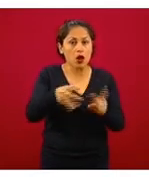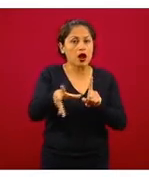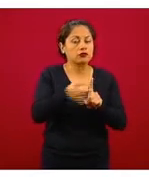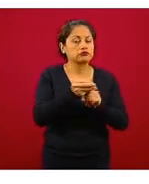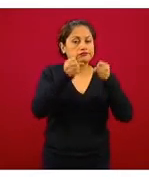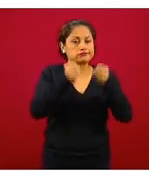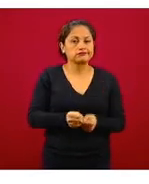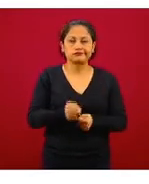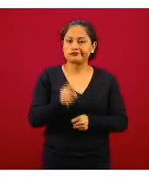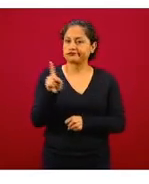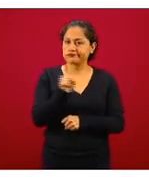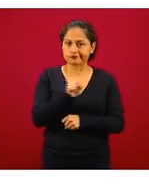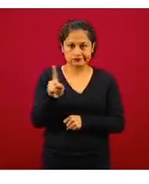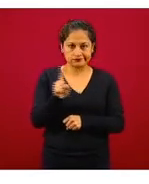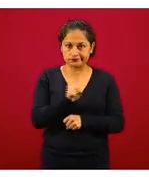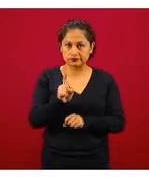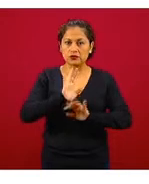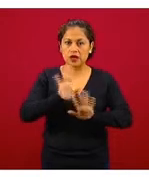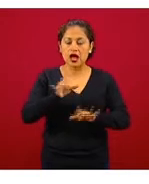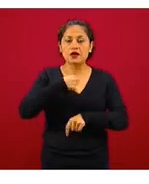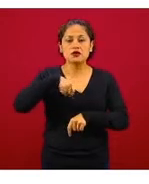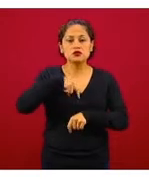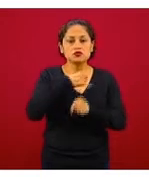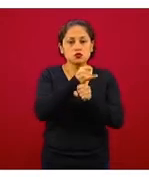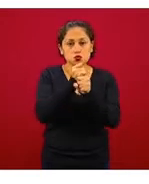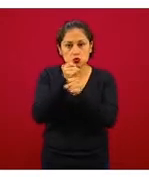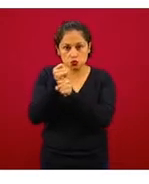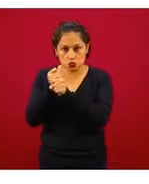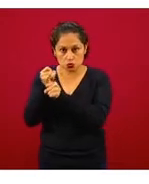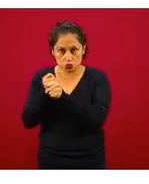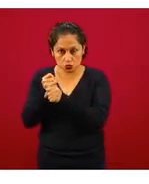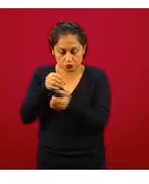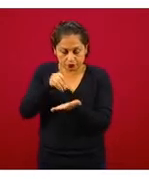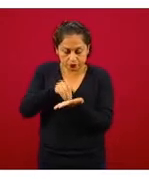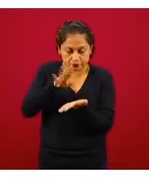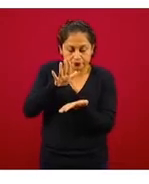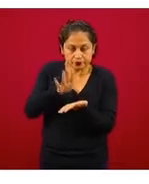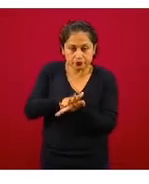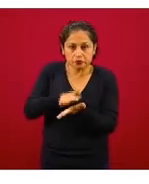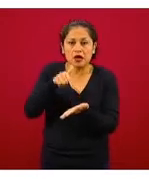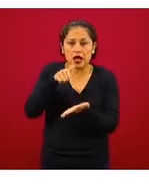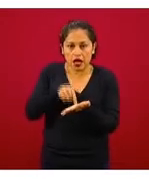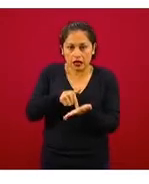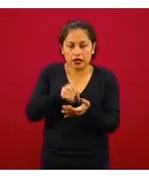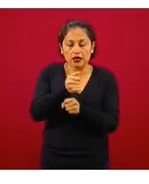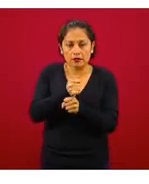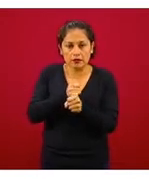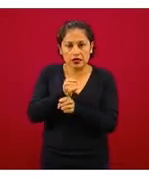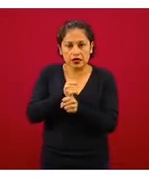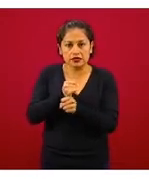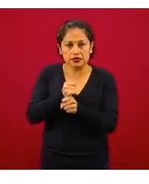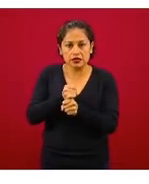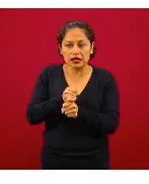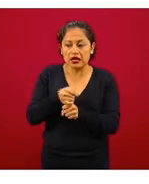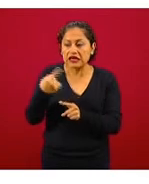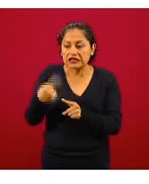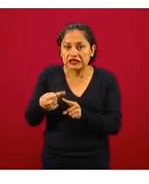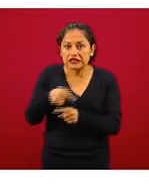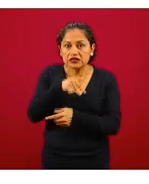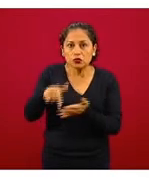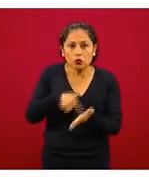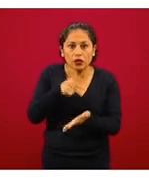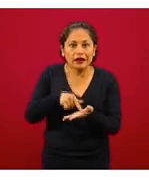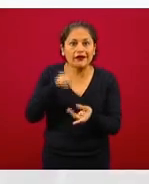han sido Eames, in the analizados, afternoon in Eastay, and on the weekend indicar at the civil exactamente dónde hospital, just pudieron as an haber sido example. infectados. Y What en does no this pocos mean?